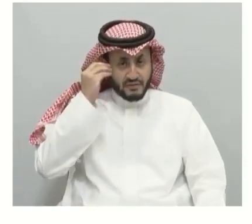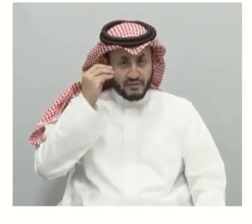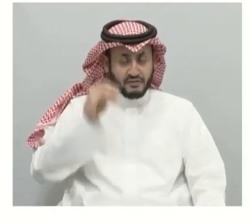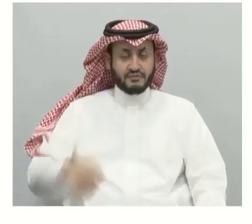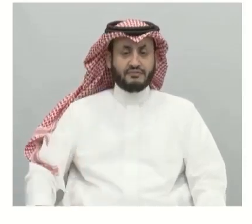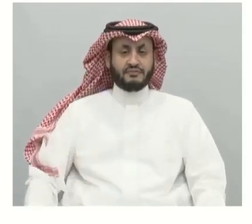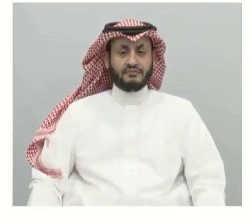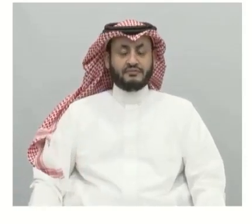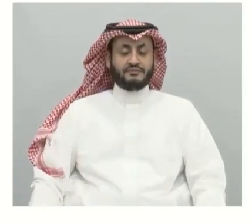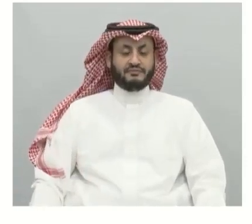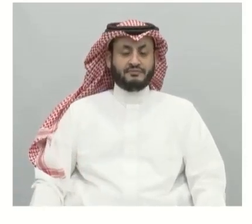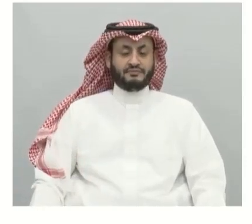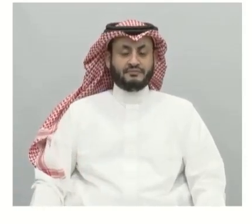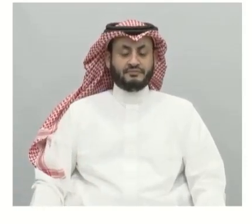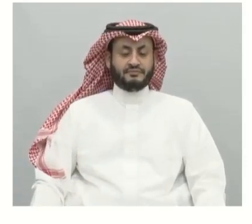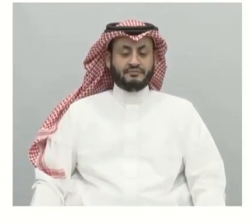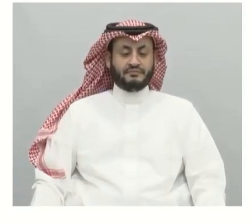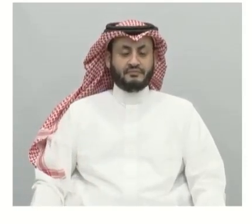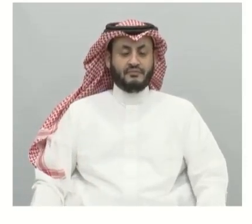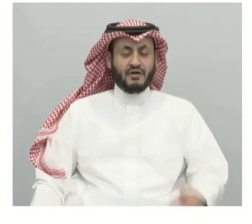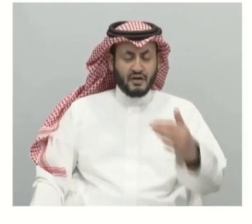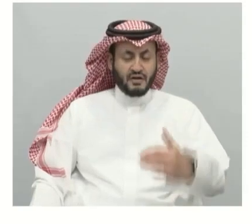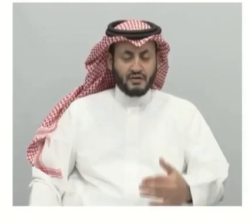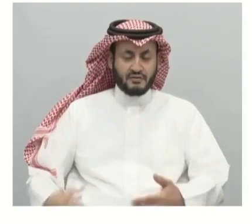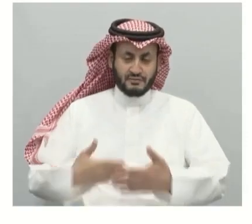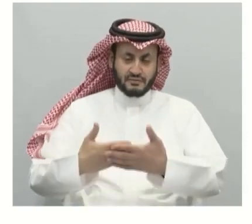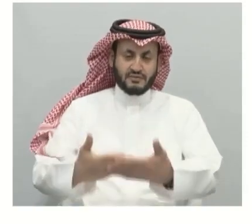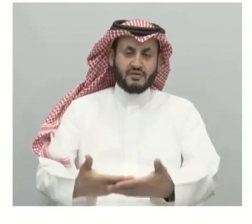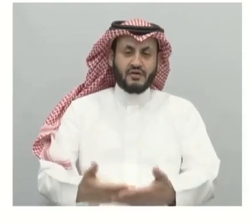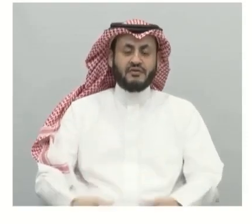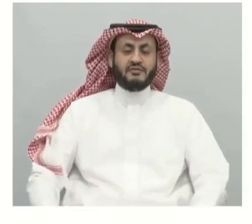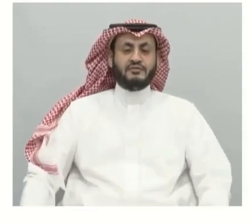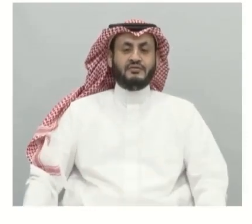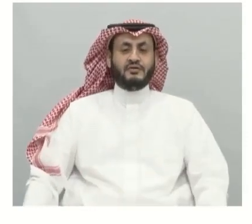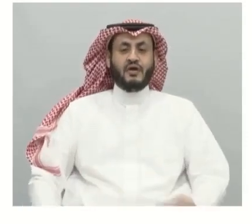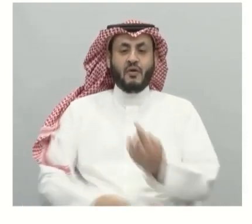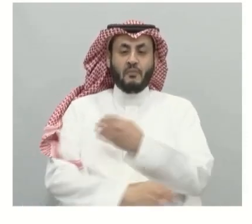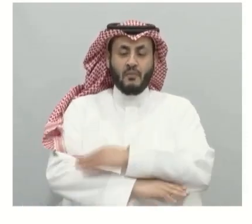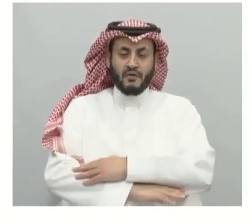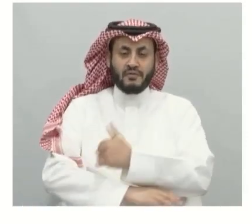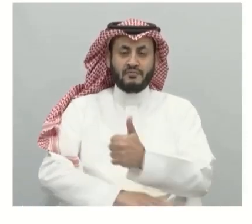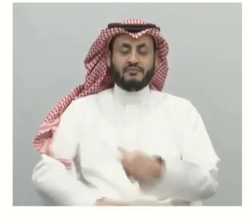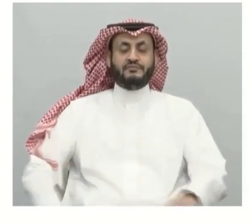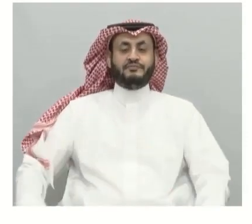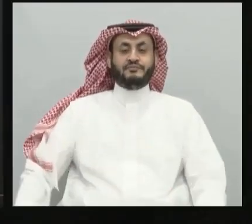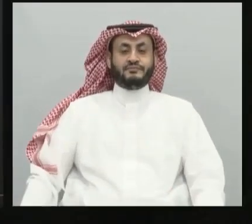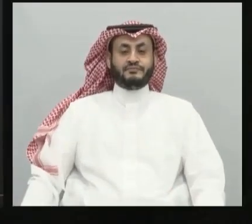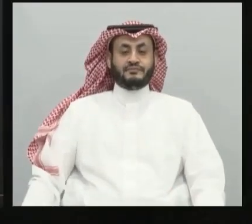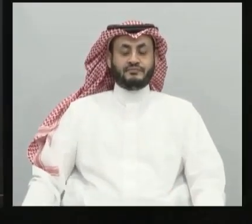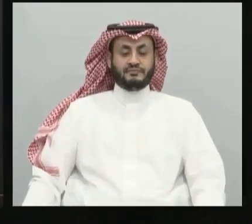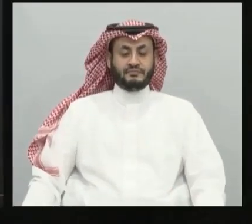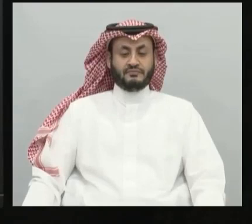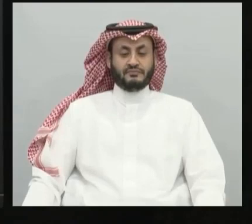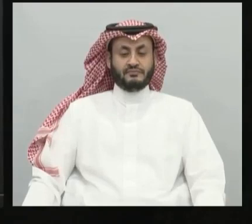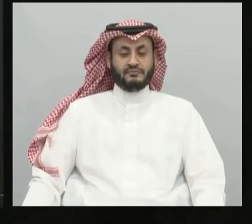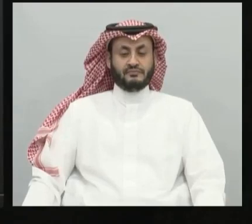to New York City. This is a nice way to reply for people that you meet for the first time.